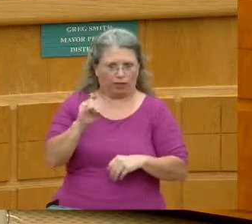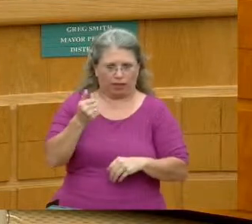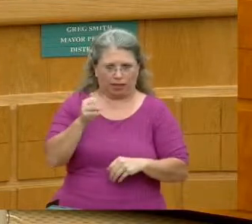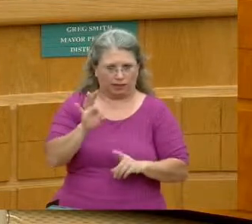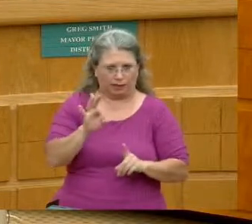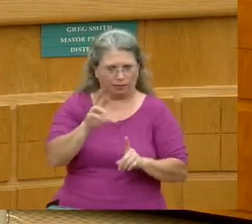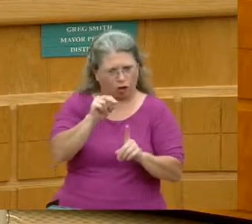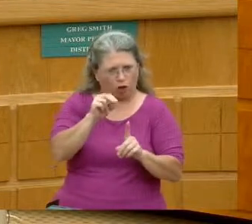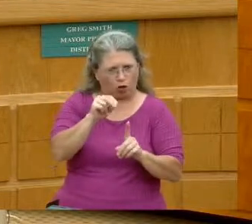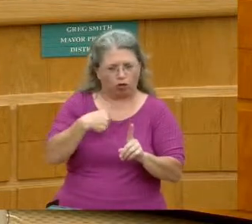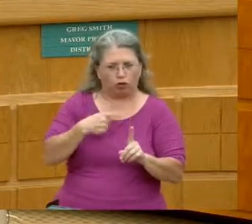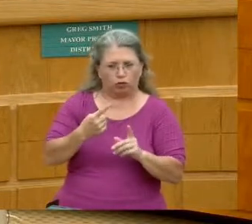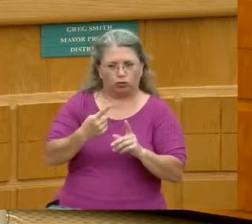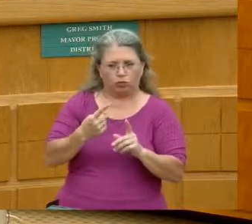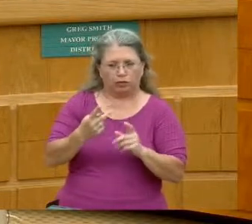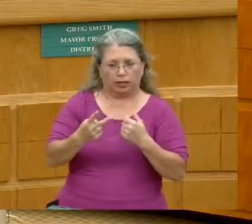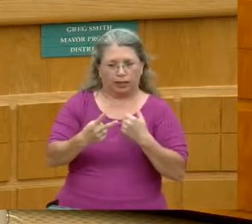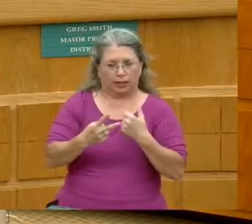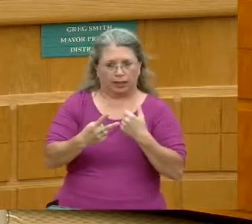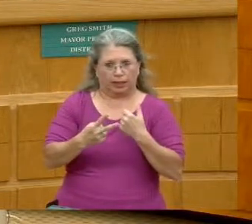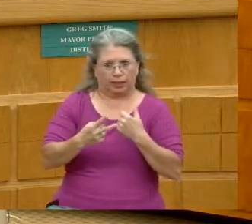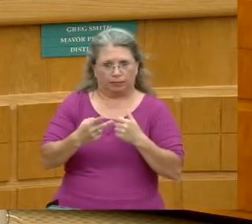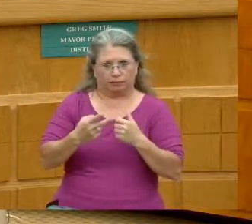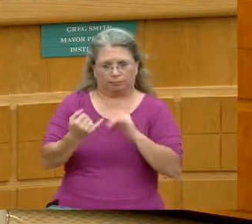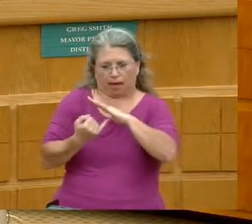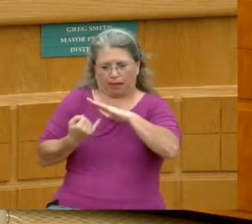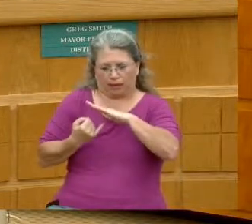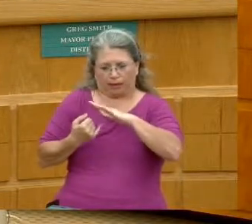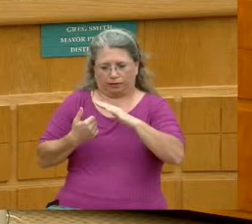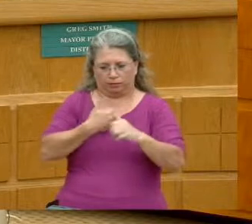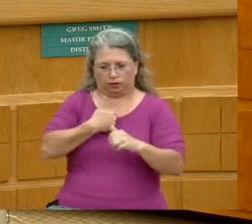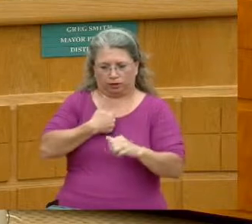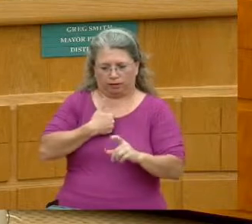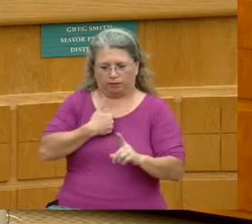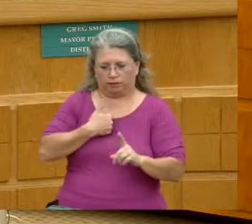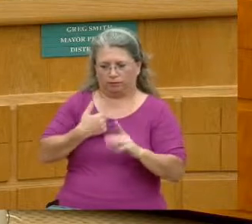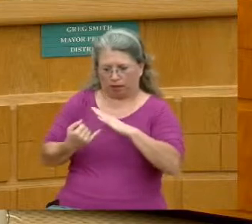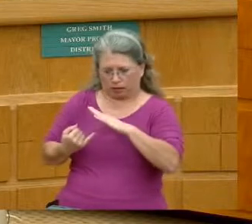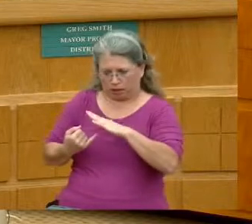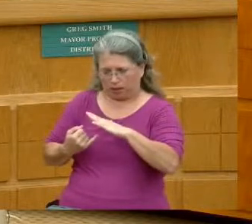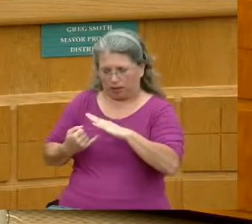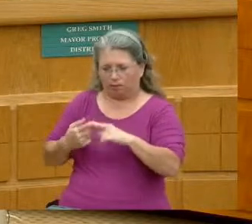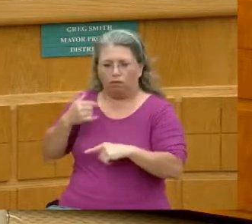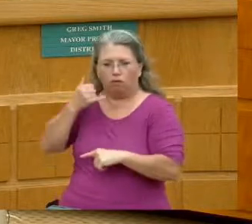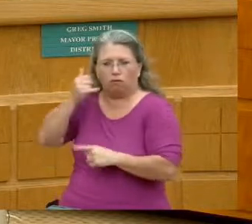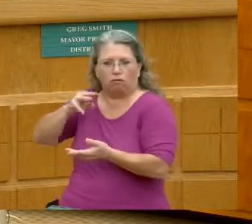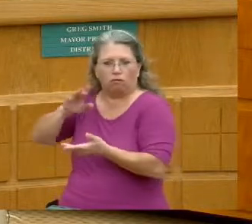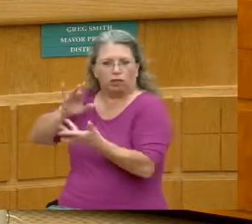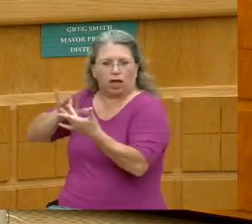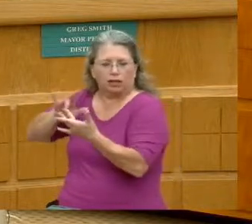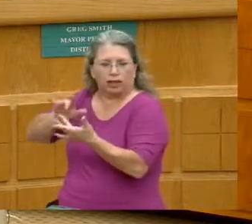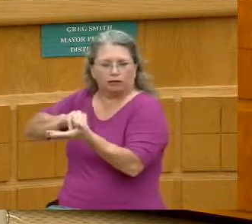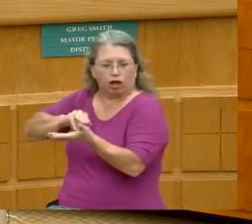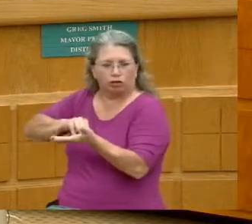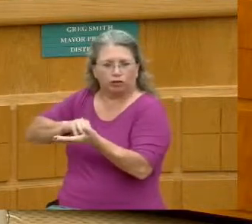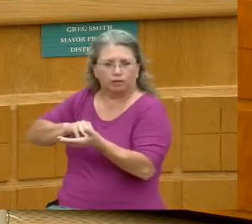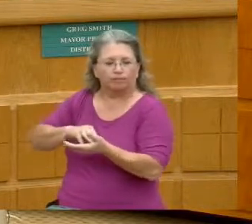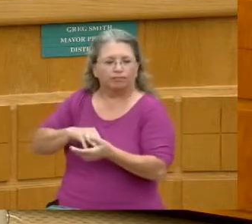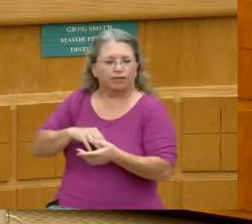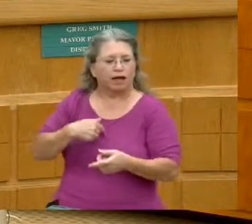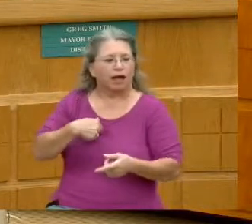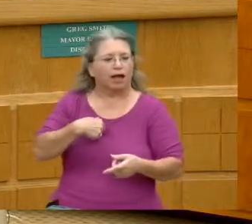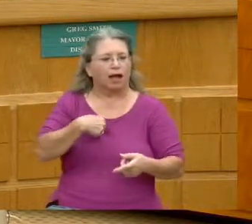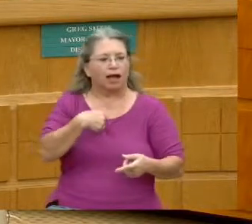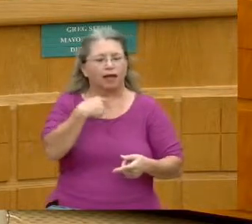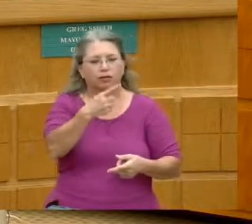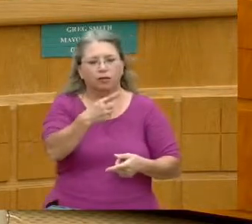like that because one of my friends decided that they didn't have it, and I had to talk them into getting a test. And I said, well, how do you know you don't have it? They're like, well, I don't